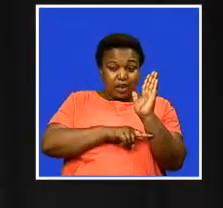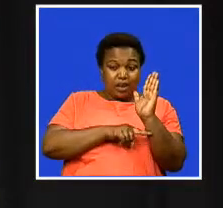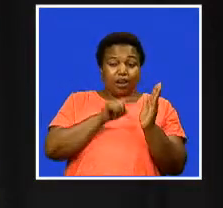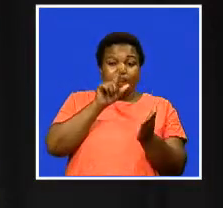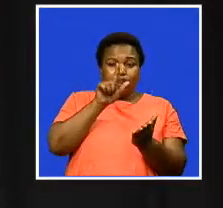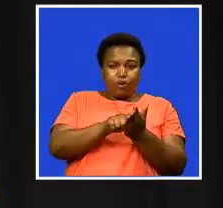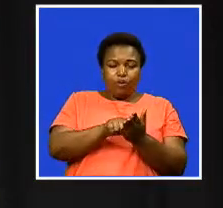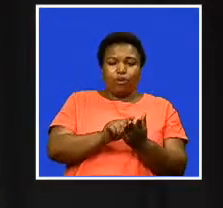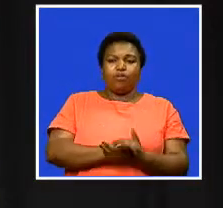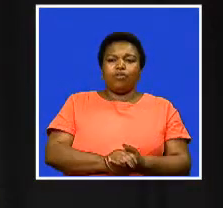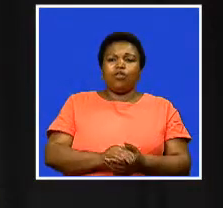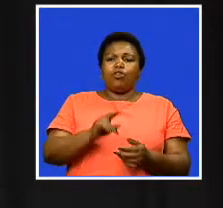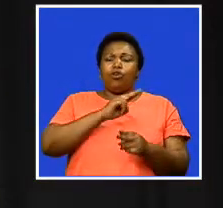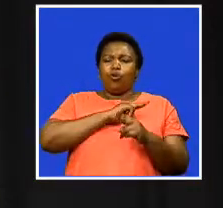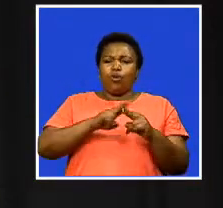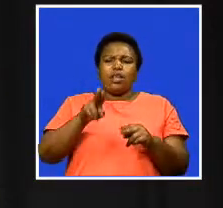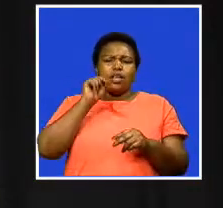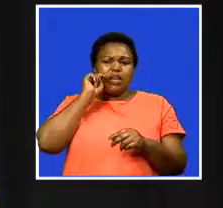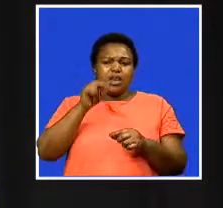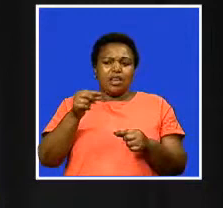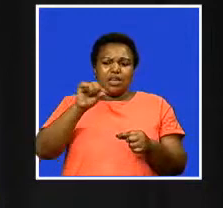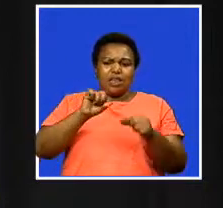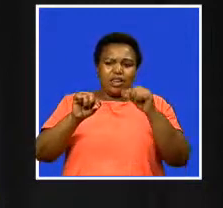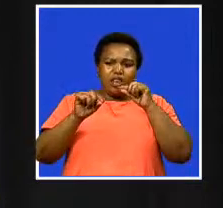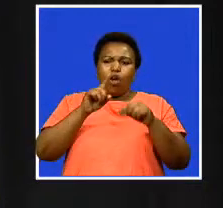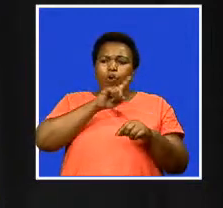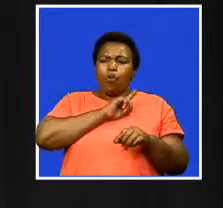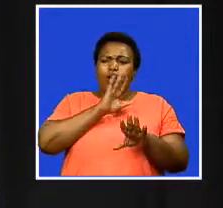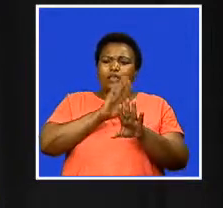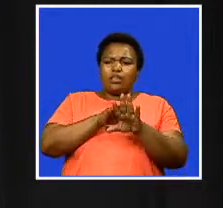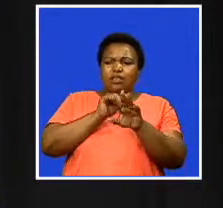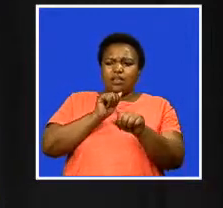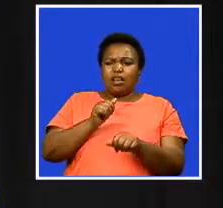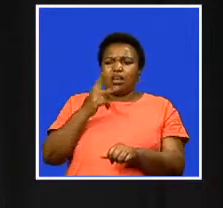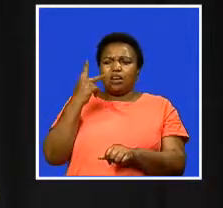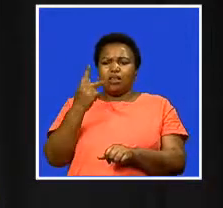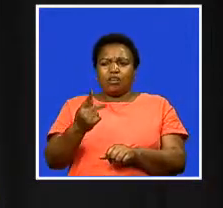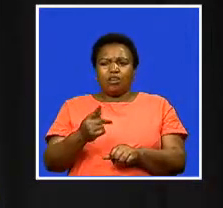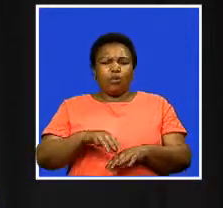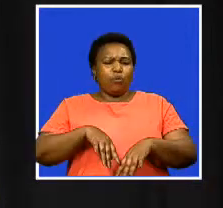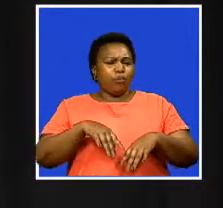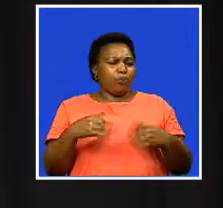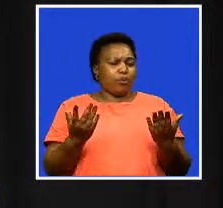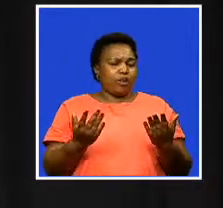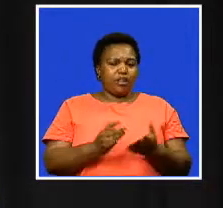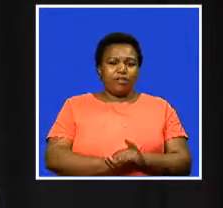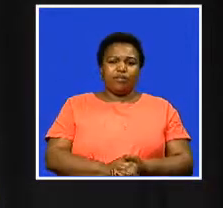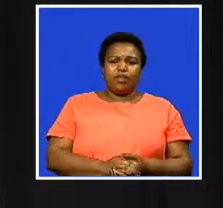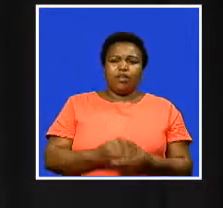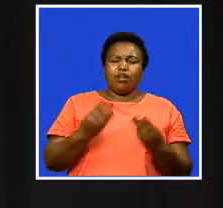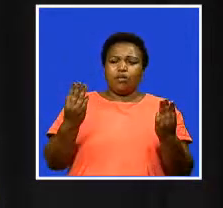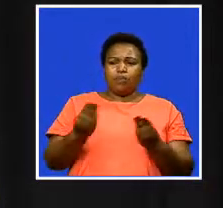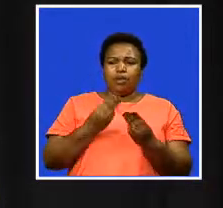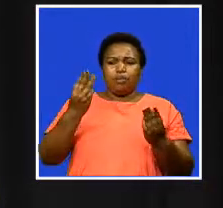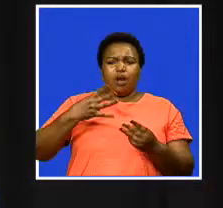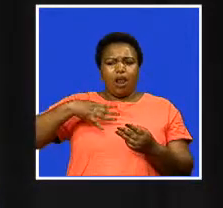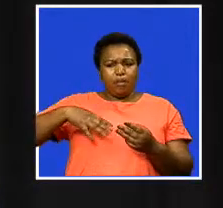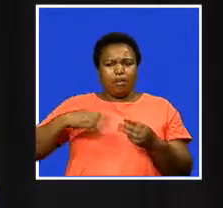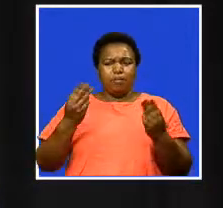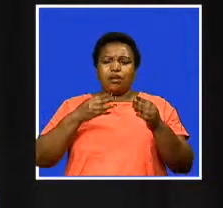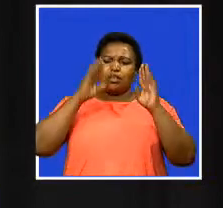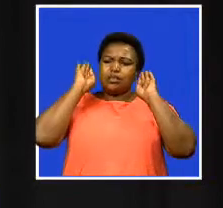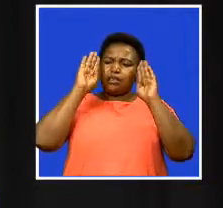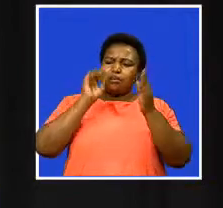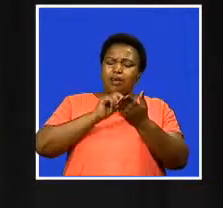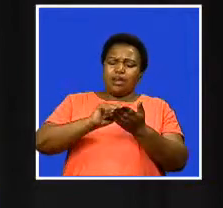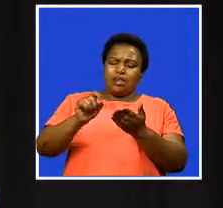lala ngafaka umuthi ngoba sisede ivaccine. Sive sibhekile baye babhale nje nisasehlihle